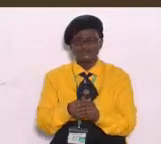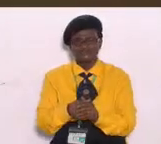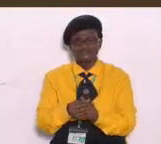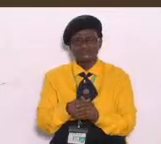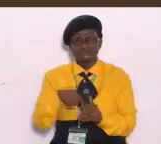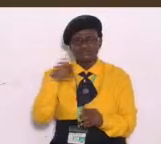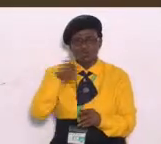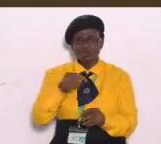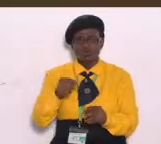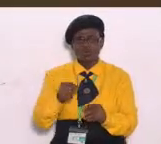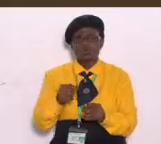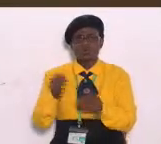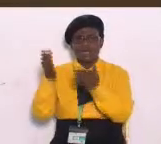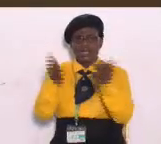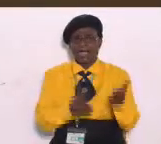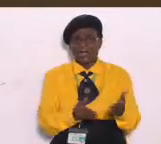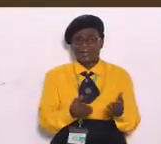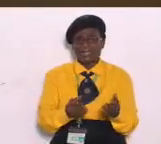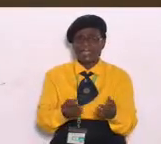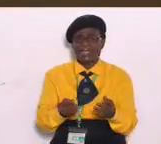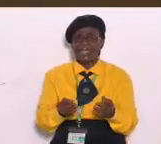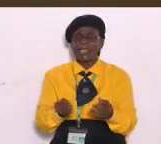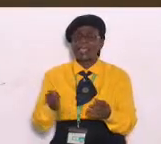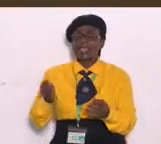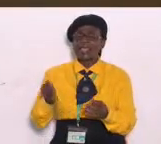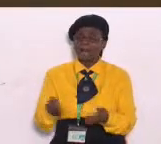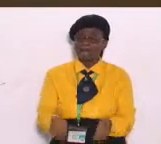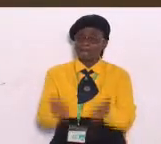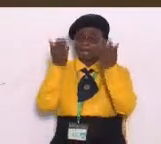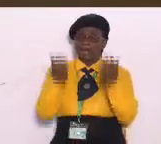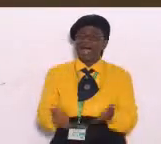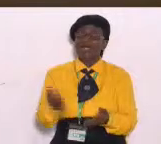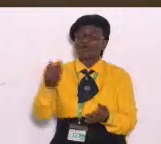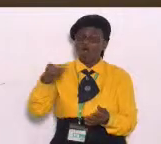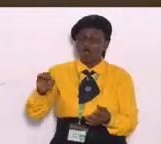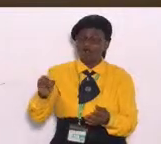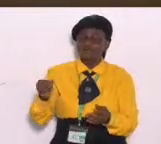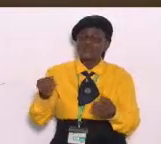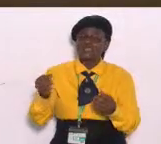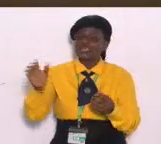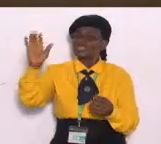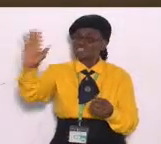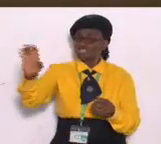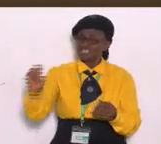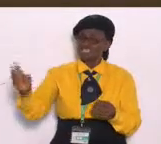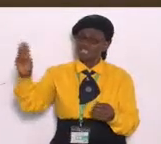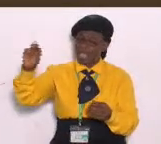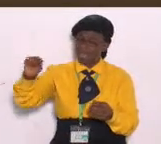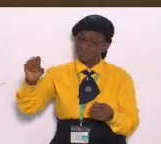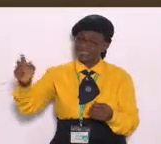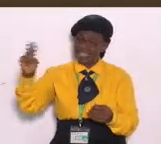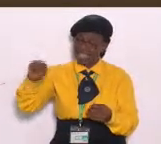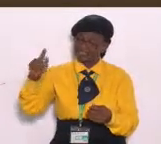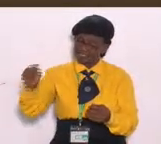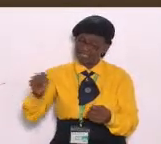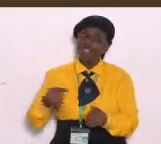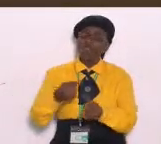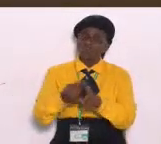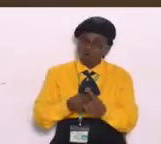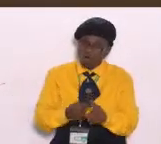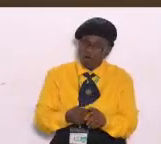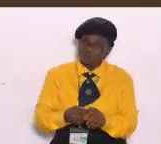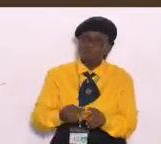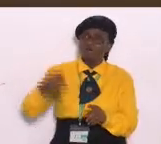who carry one bag of cement on the right shoulder, another one on the left shoulder, from sunrise till